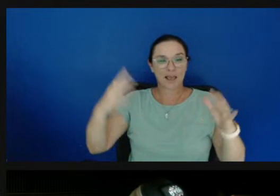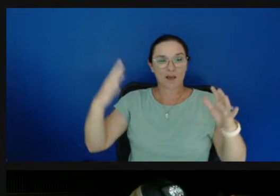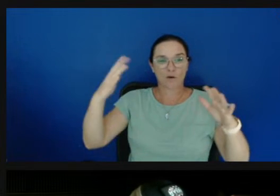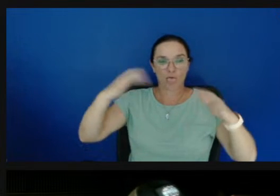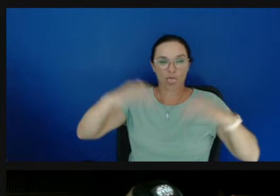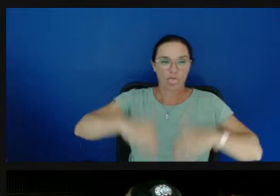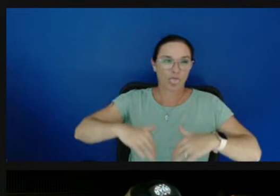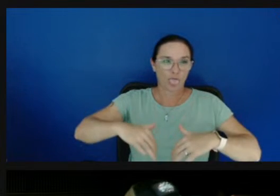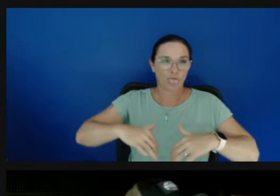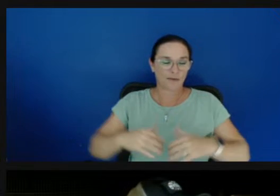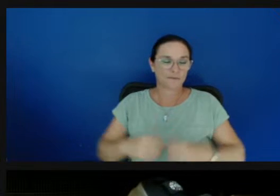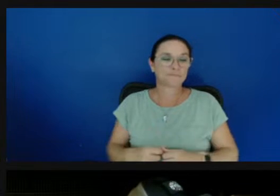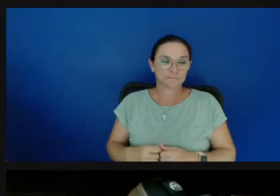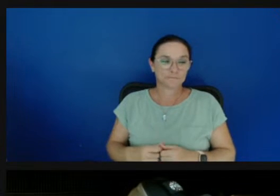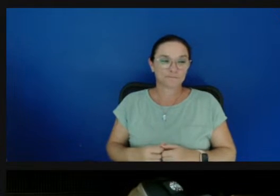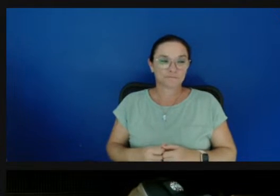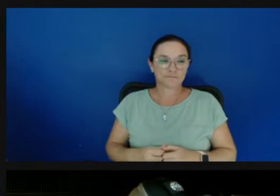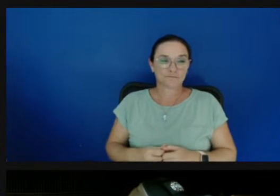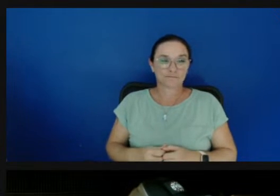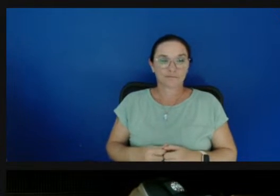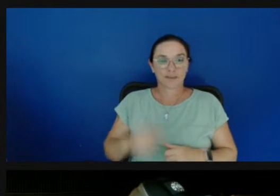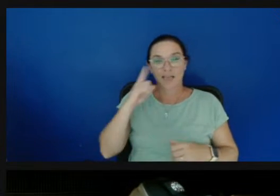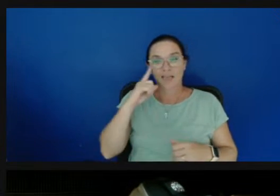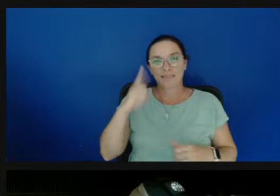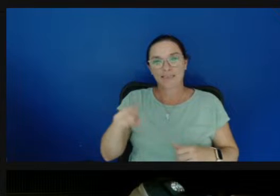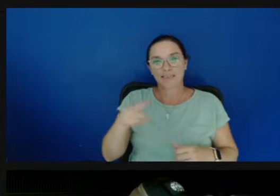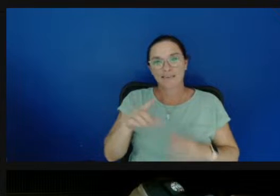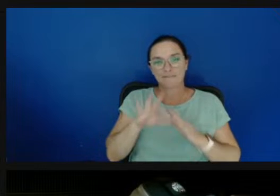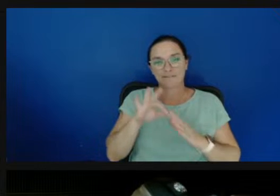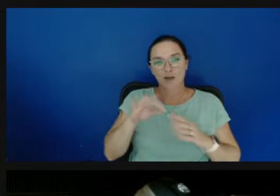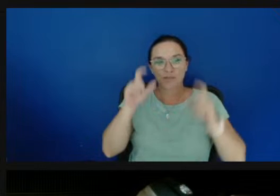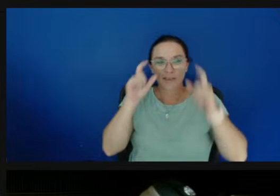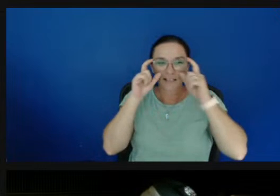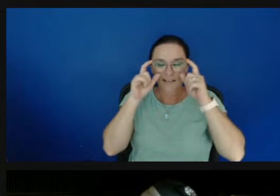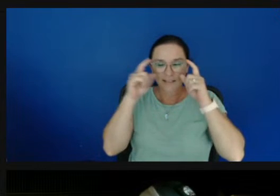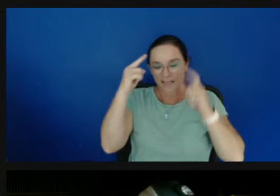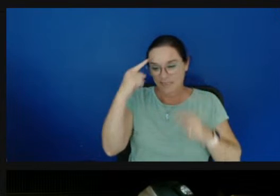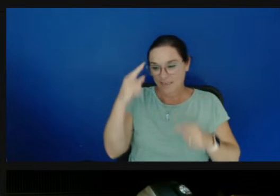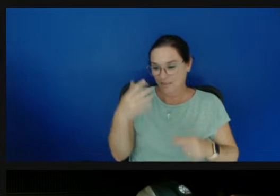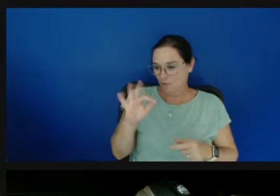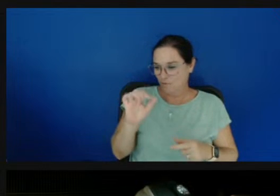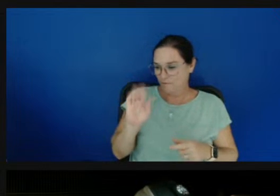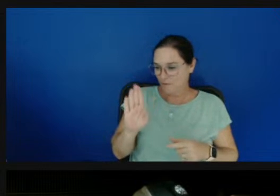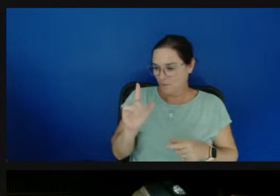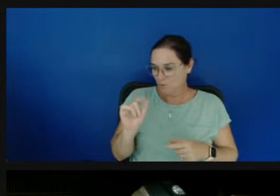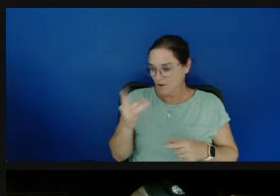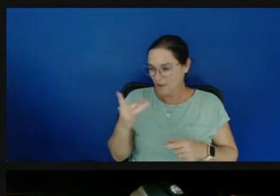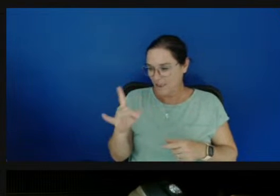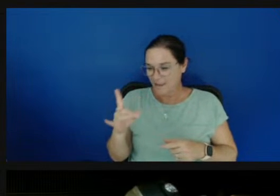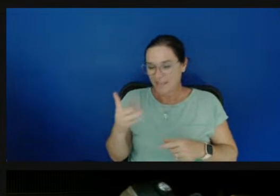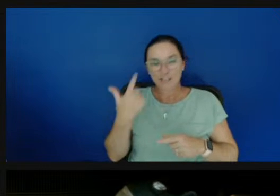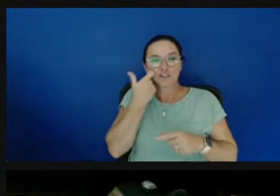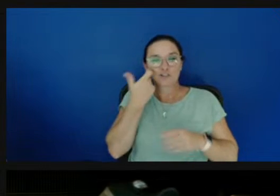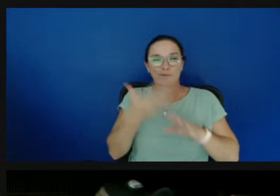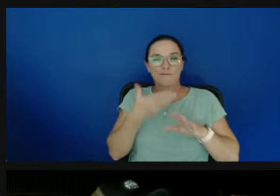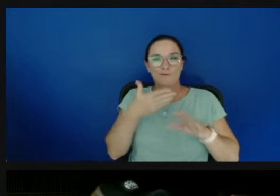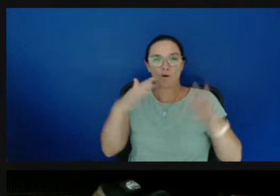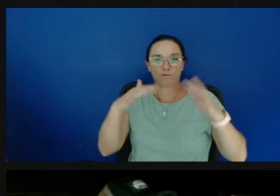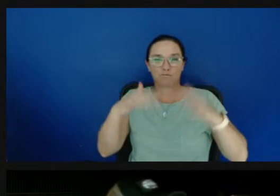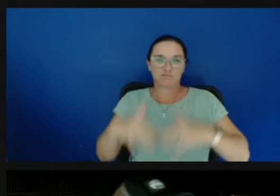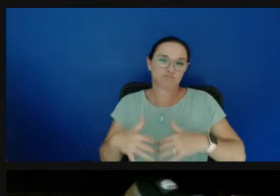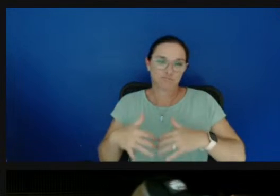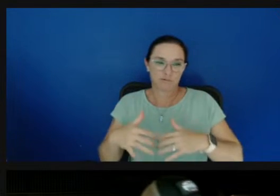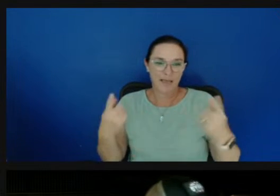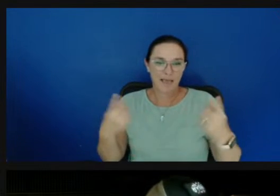crater. So I think those guys found the glasses. I want to say it was February 2018. Right, February like or just March, before. right? Yeah,